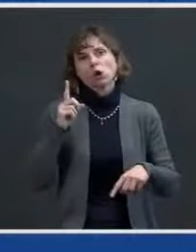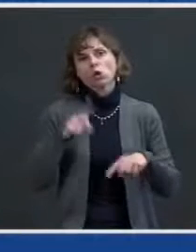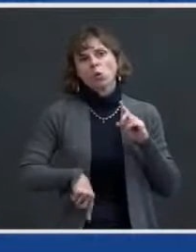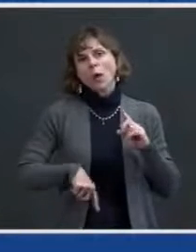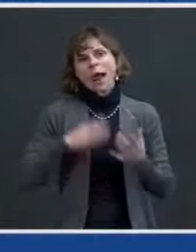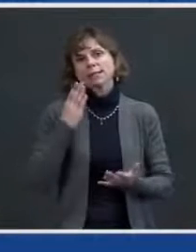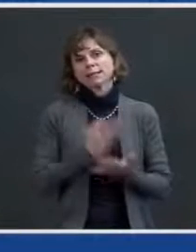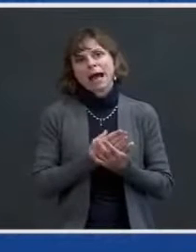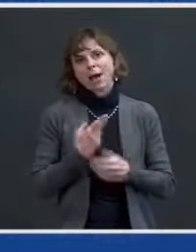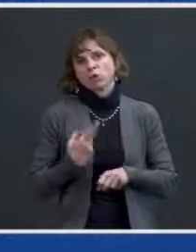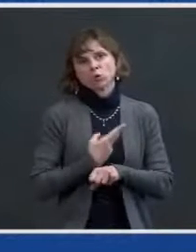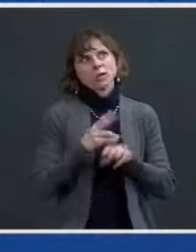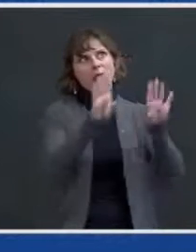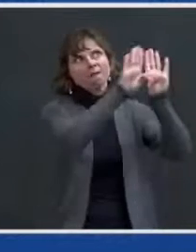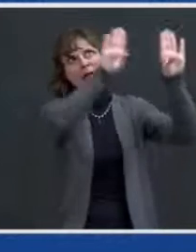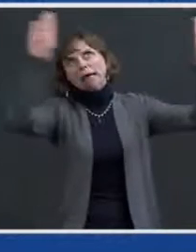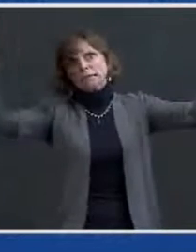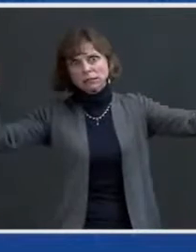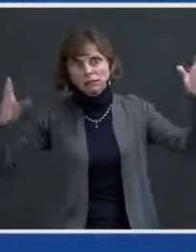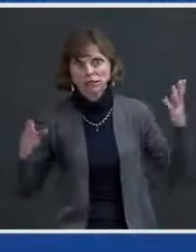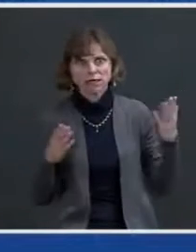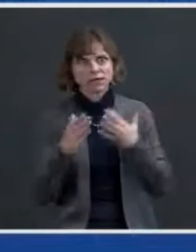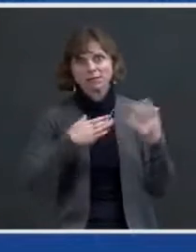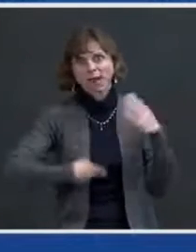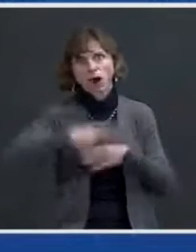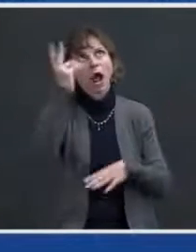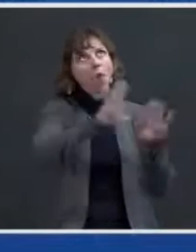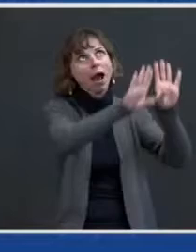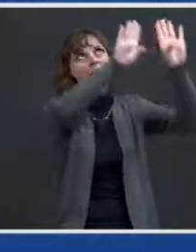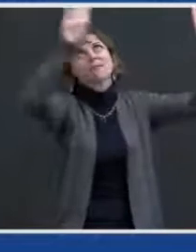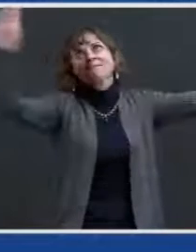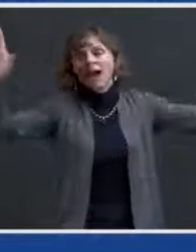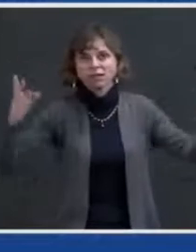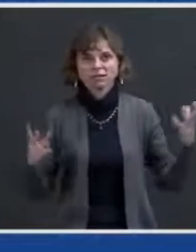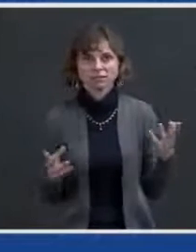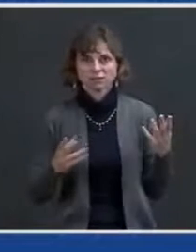how high you build a fence or a wall. So we're not going to be ultimately safe